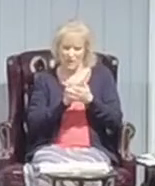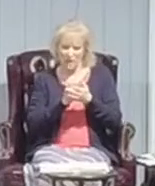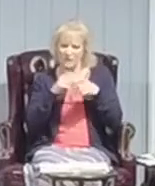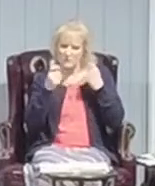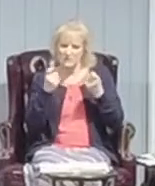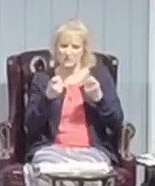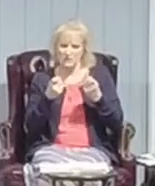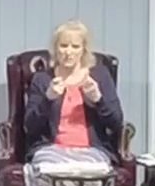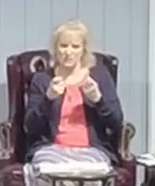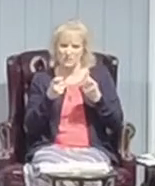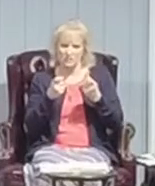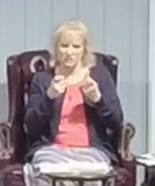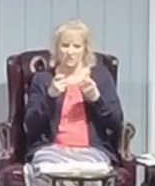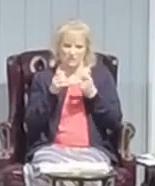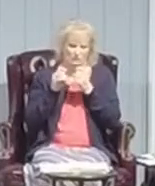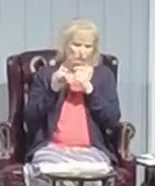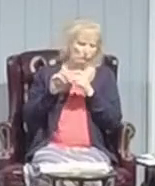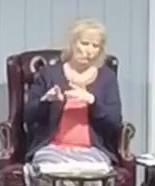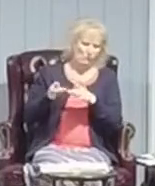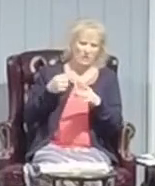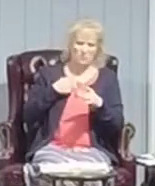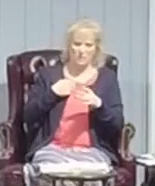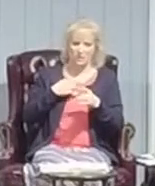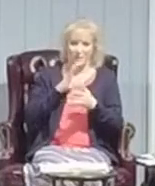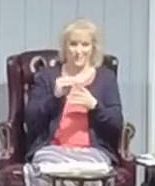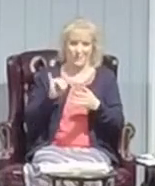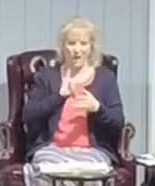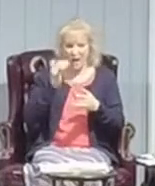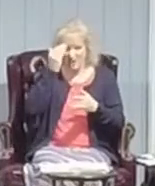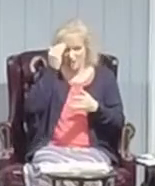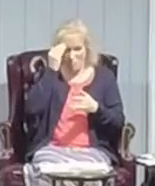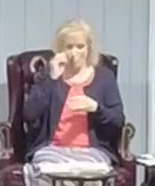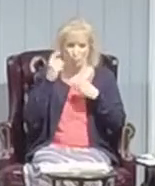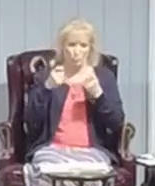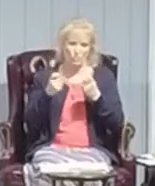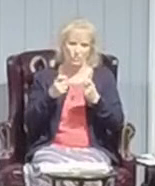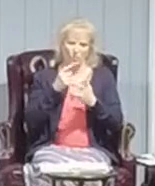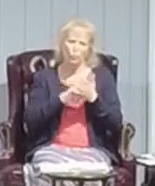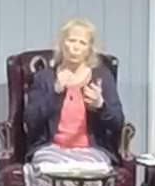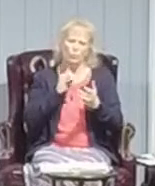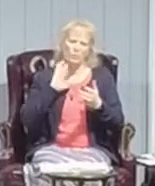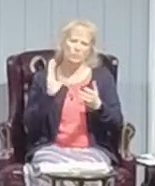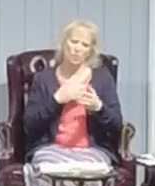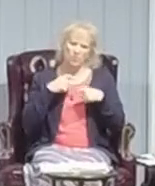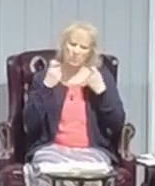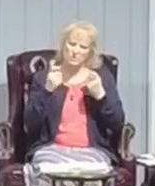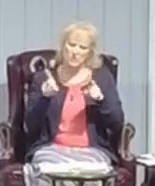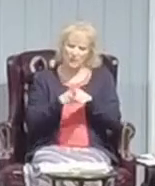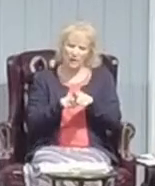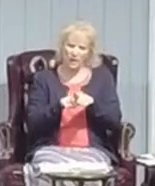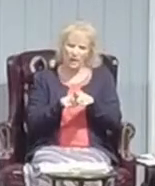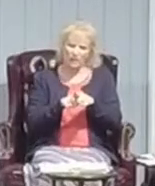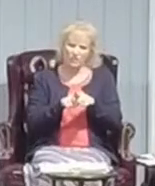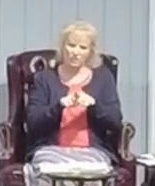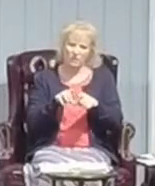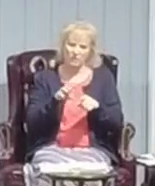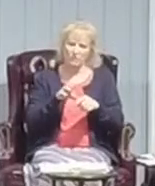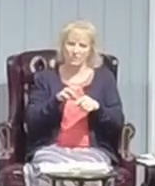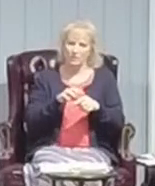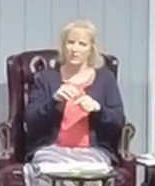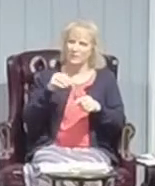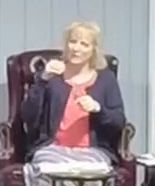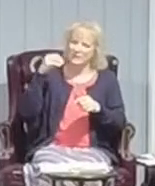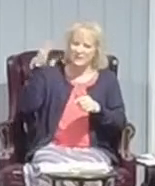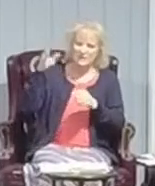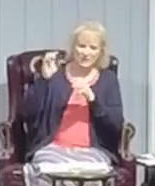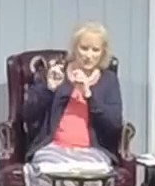acquainted with sin, what is our sin like to the Lord Jesus Christ? He despised. Do